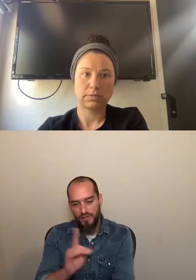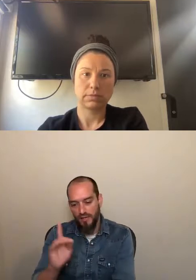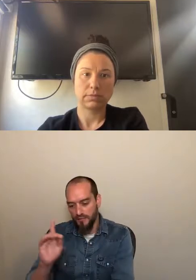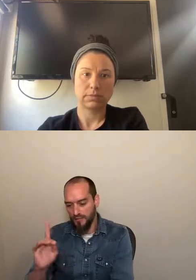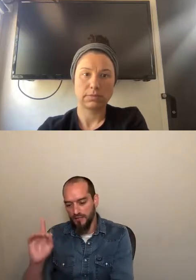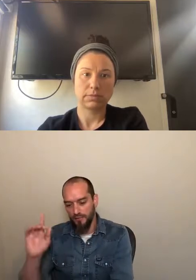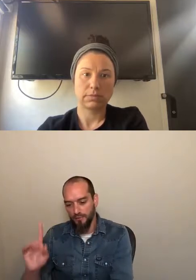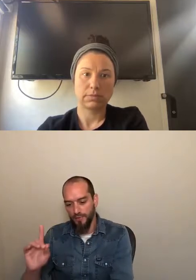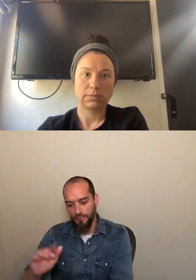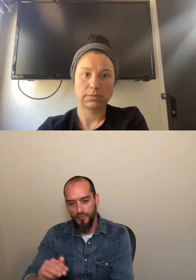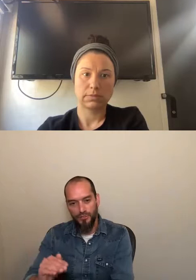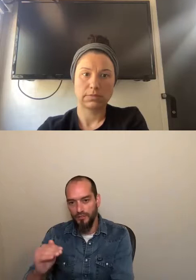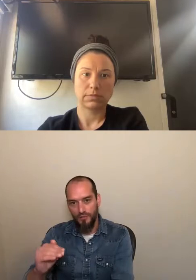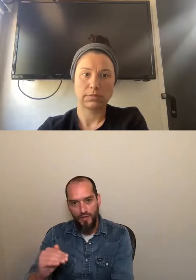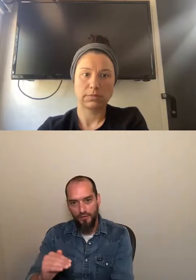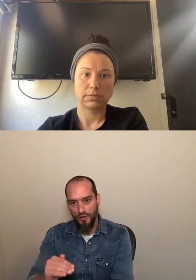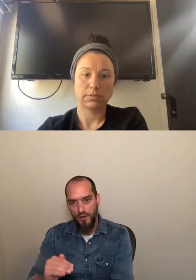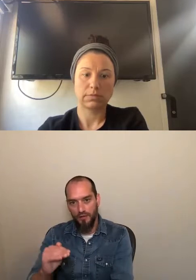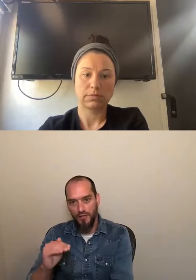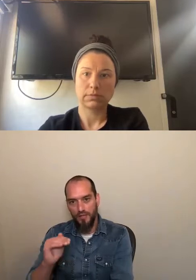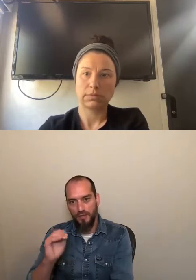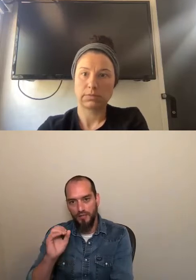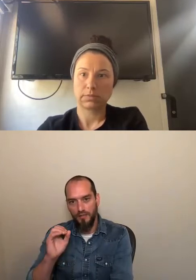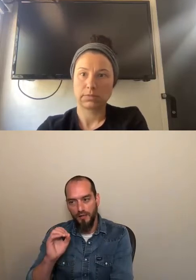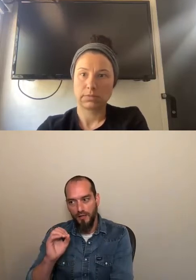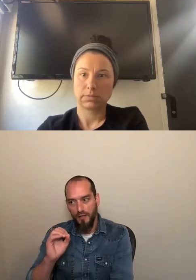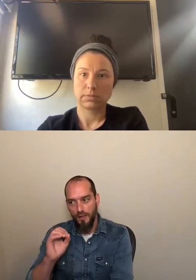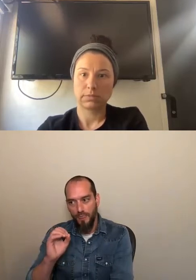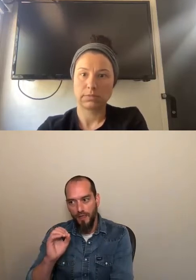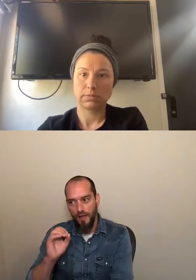But yet it's still being pushed under that rug. And